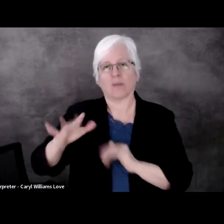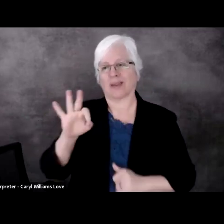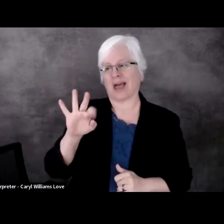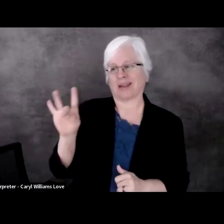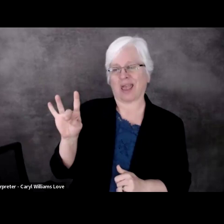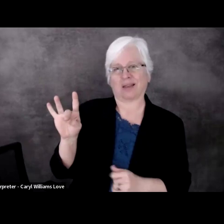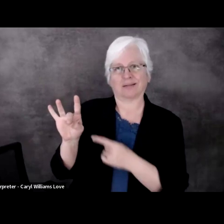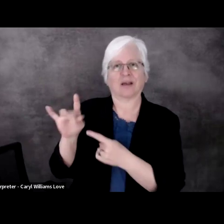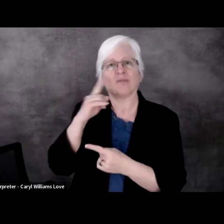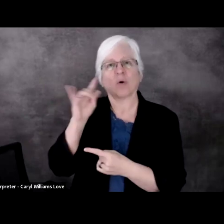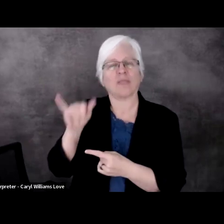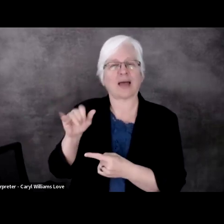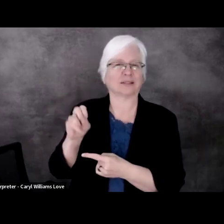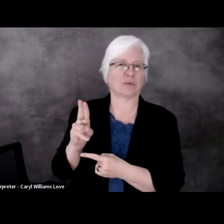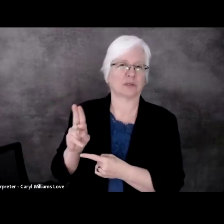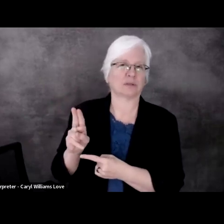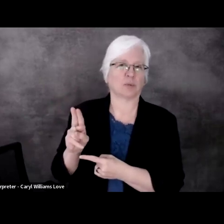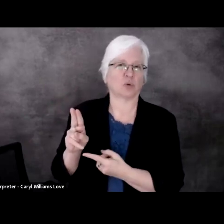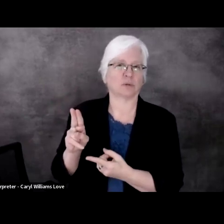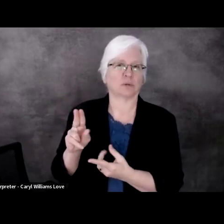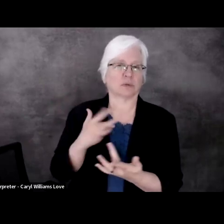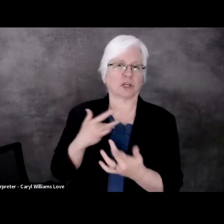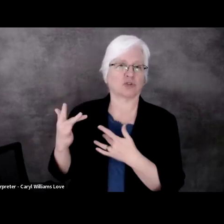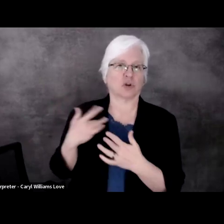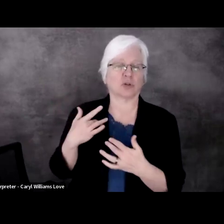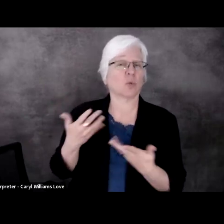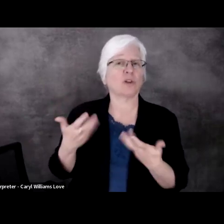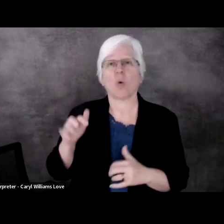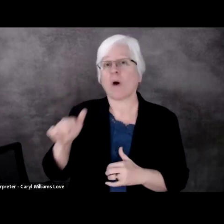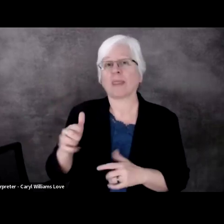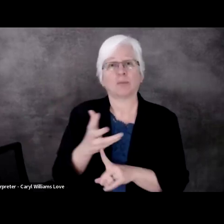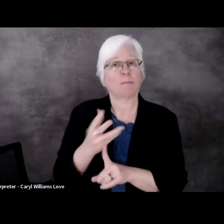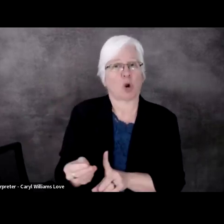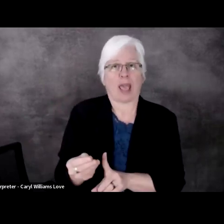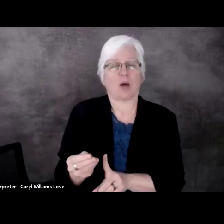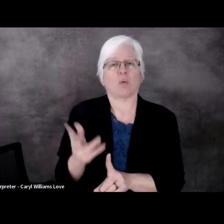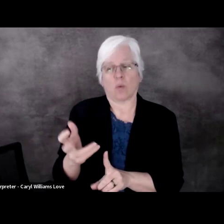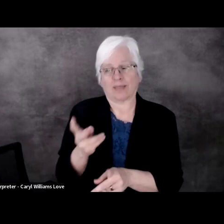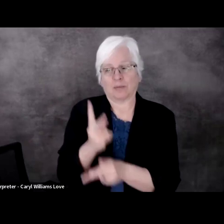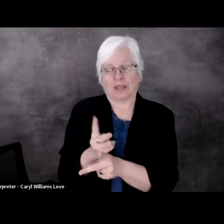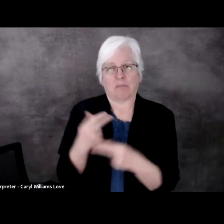use concern. And so they don't get burned out, and so our centers can maintain a healthy workforce.